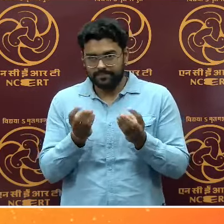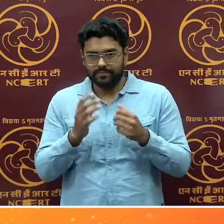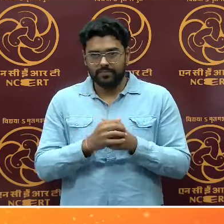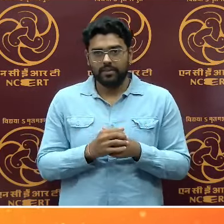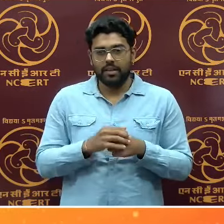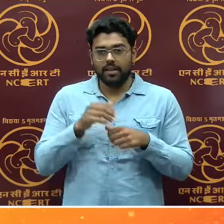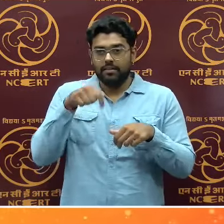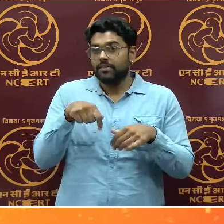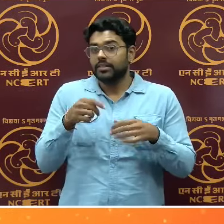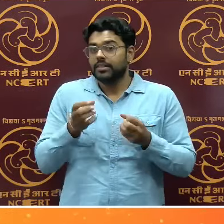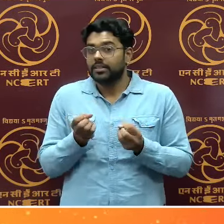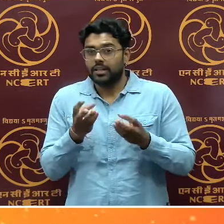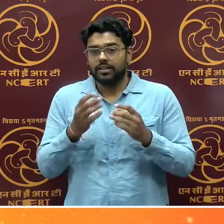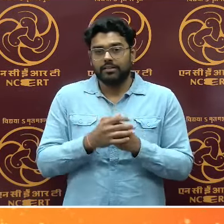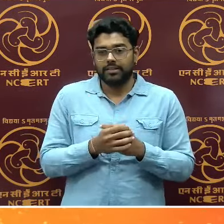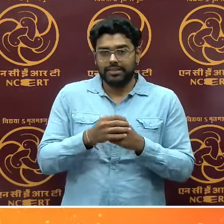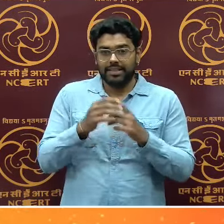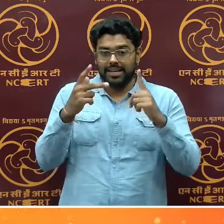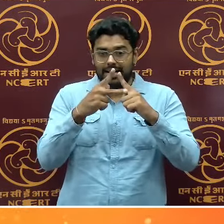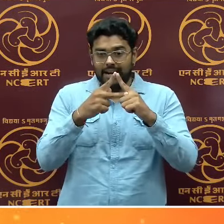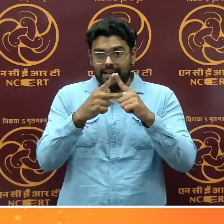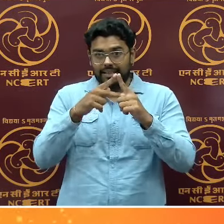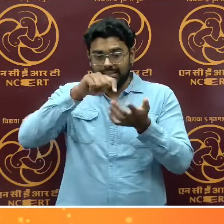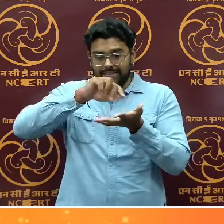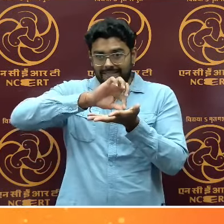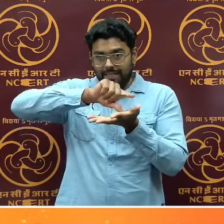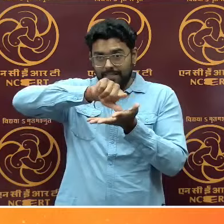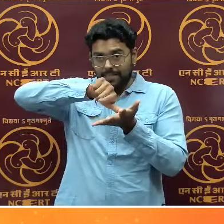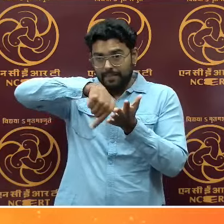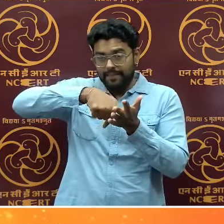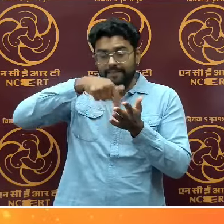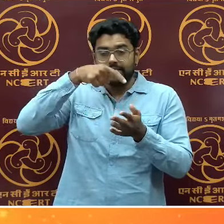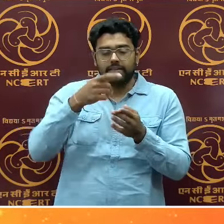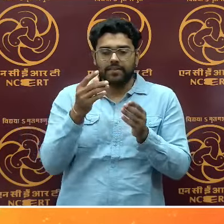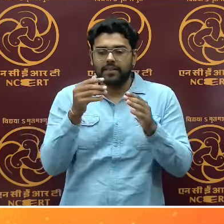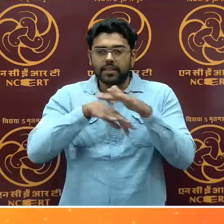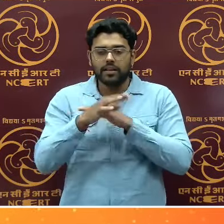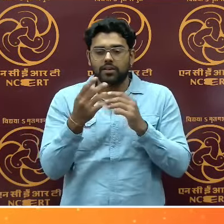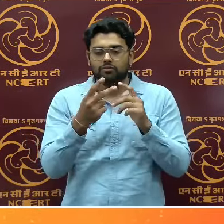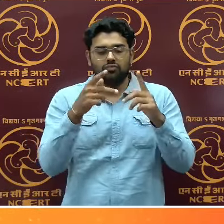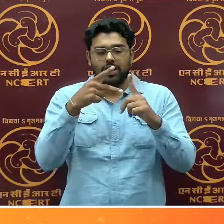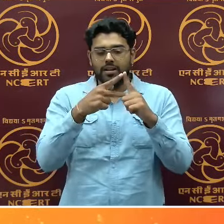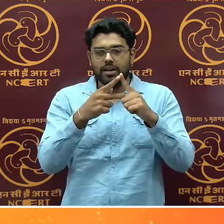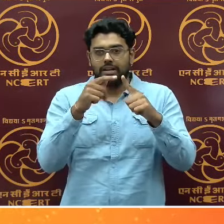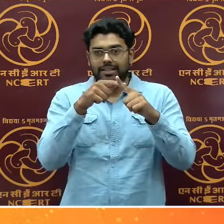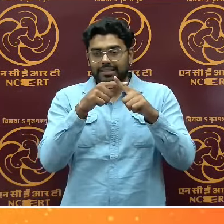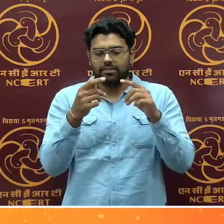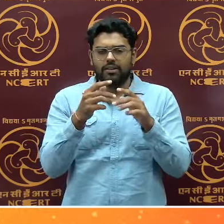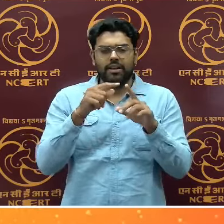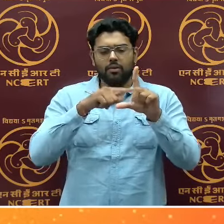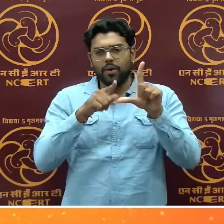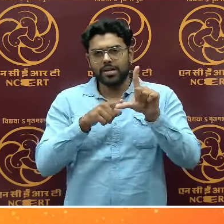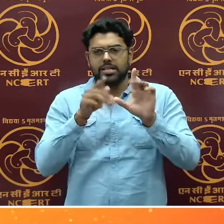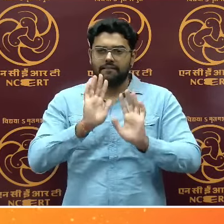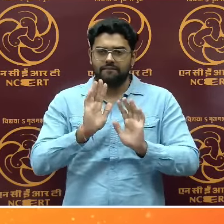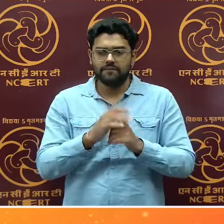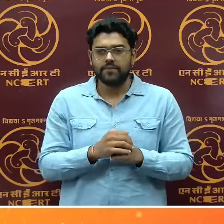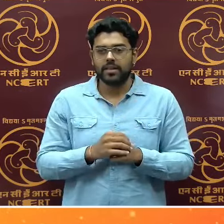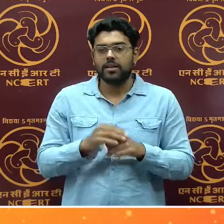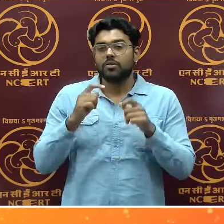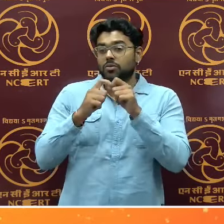will begin with construction of triangles, Neev, when some sides and angles are given. In this